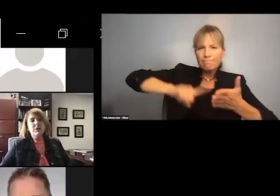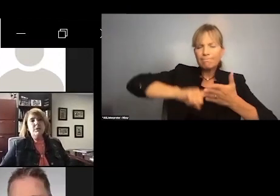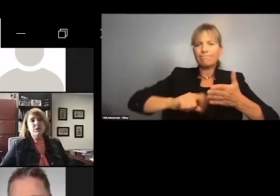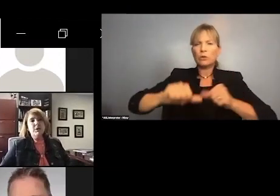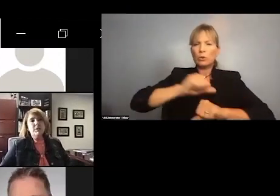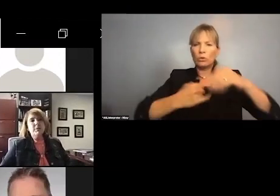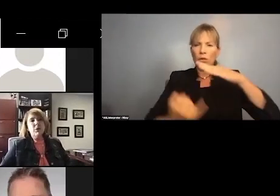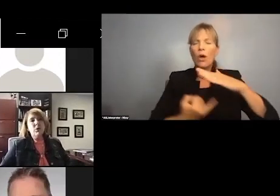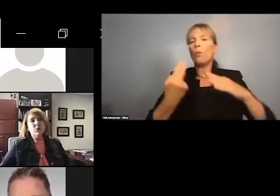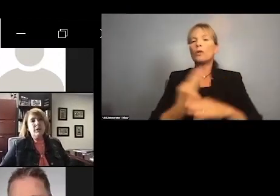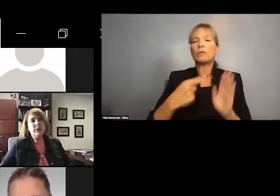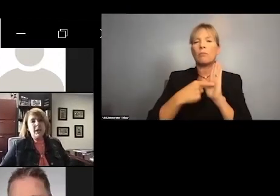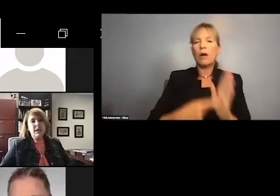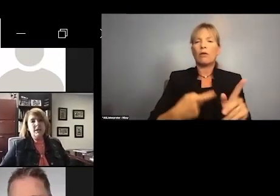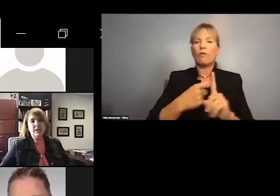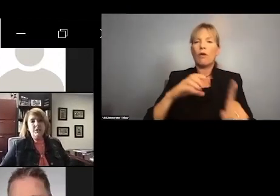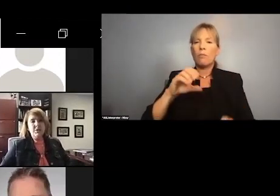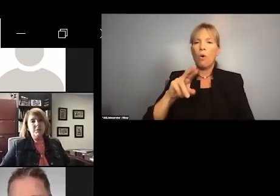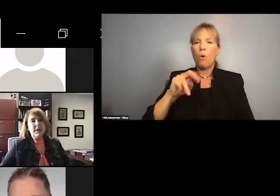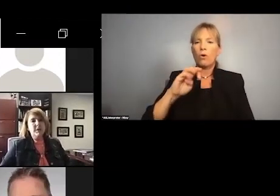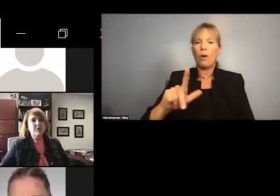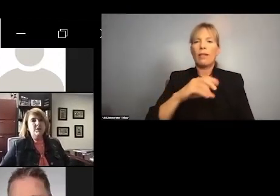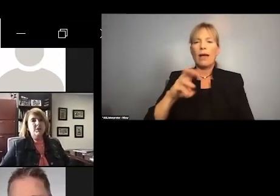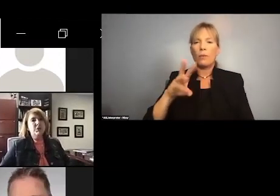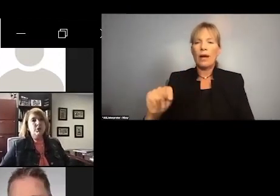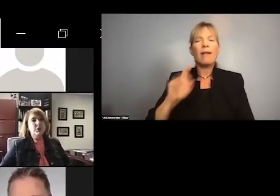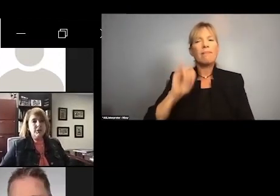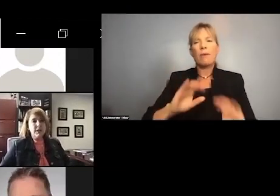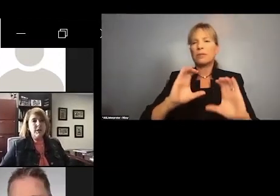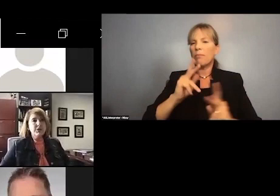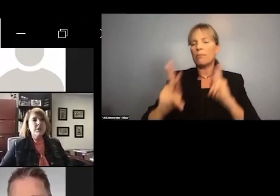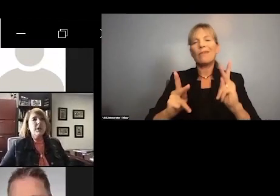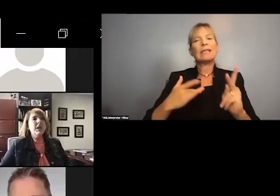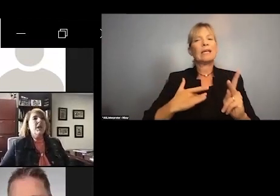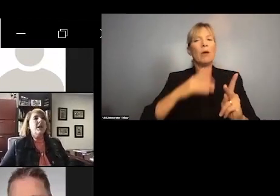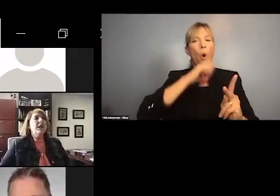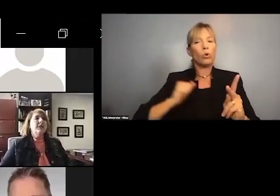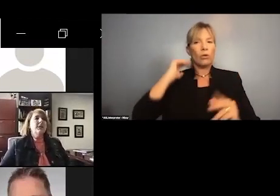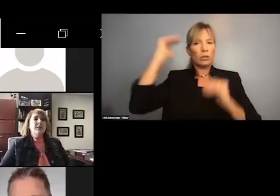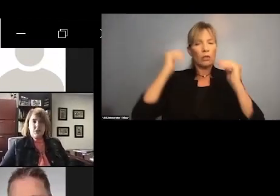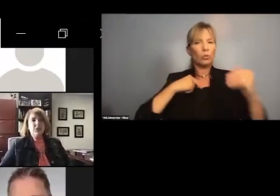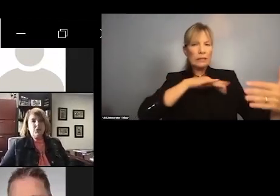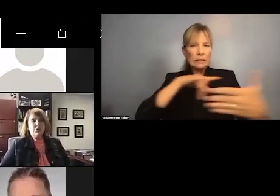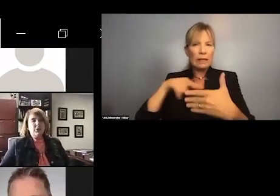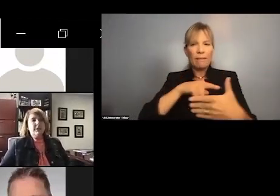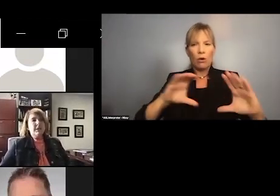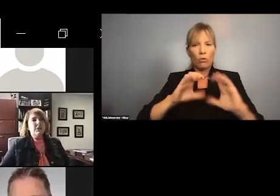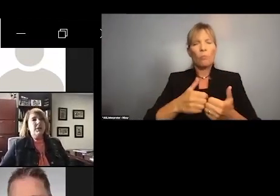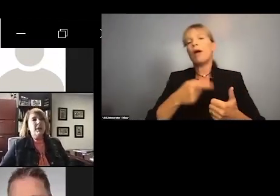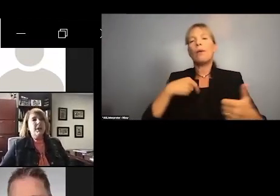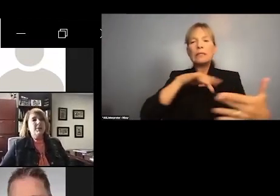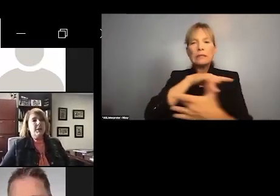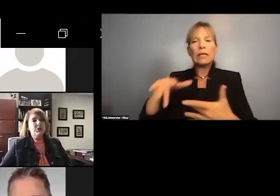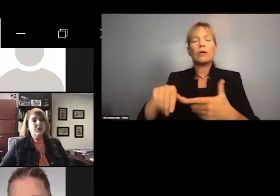the model that was developed by Cornwell and Waite, and this was in a population of older adults in studying social